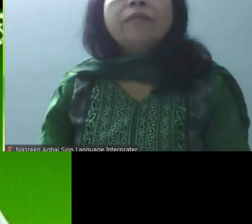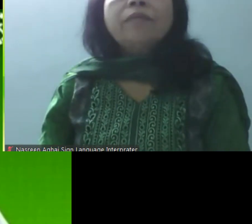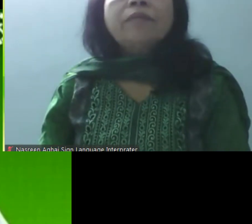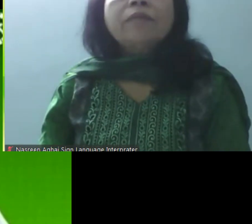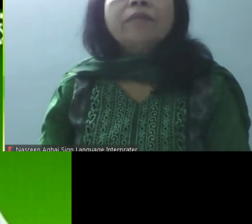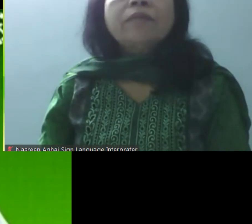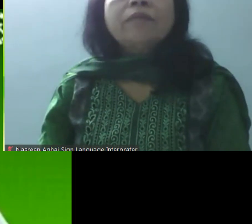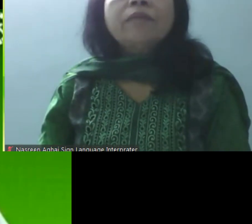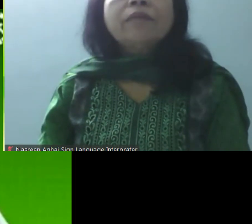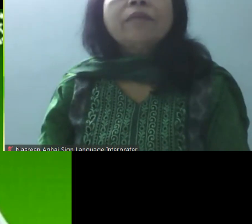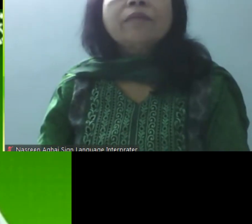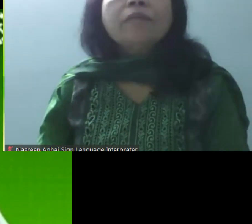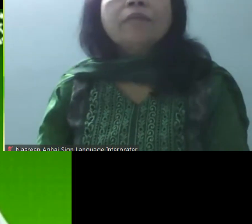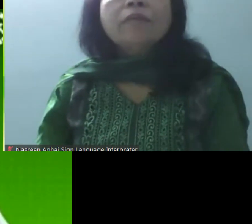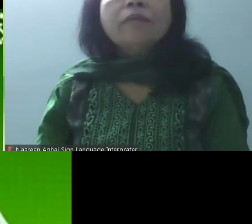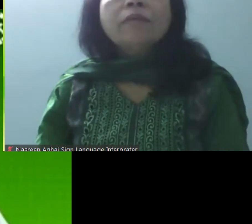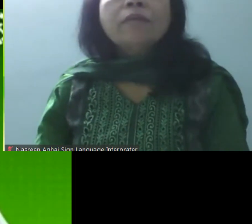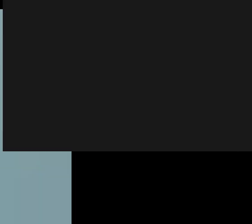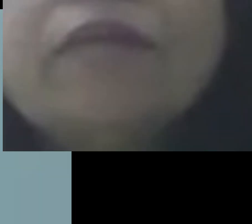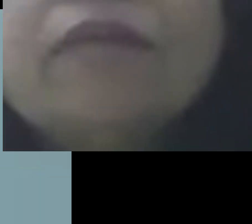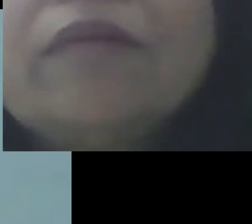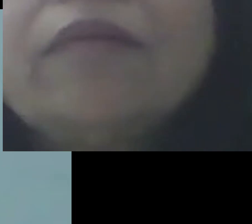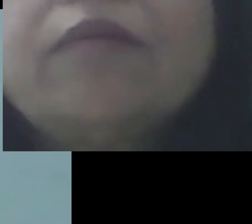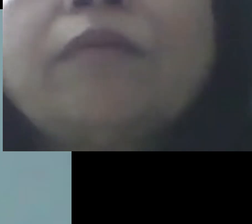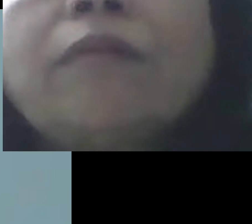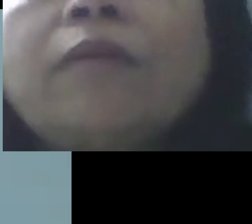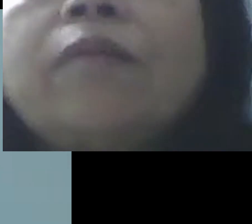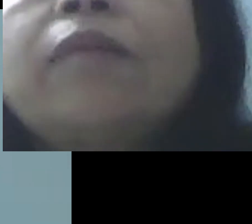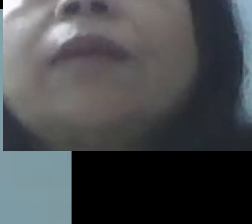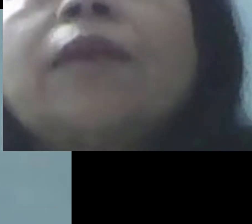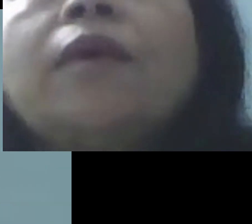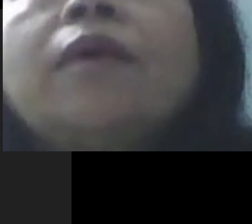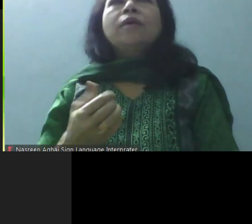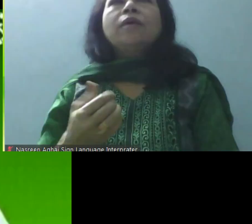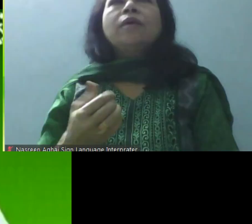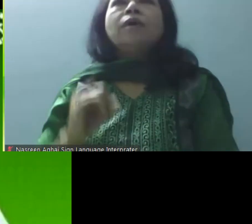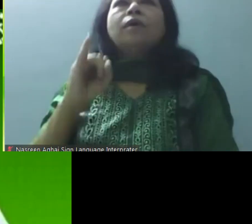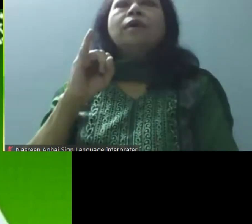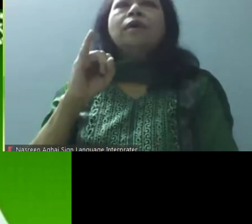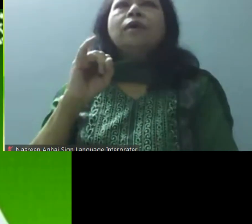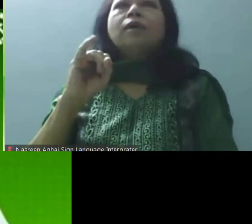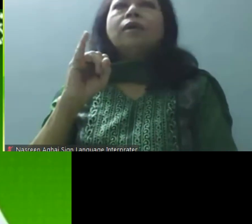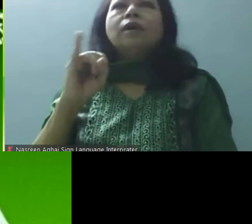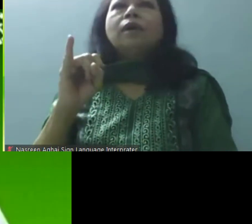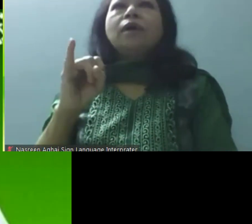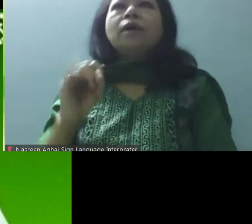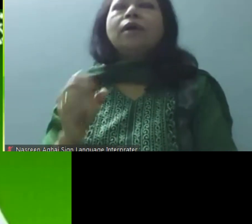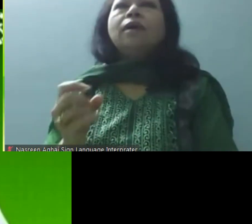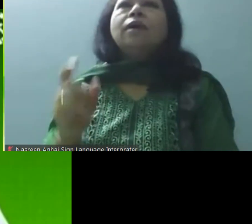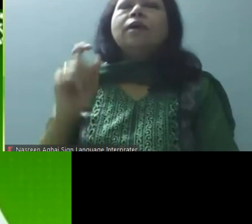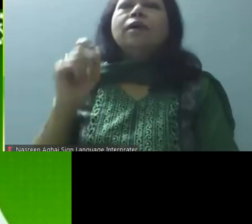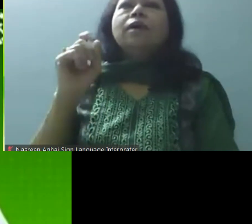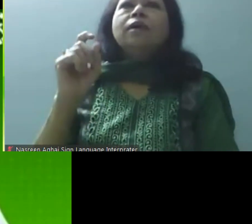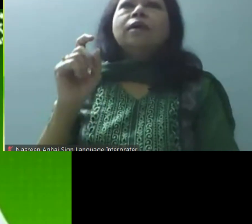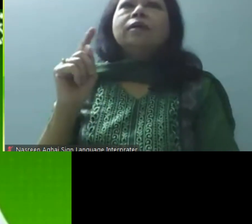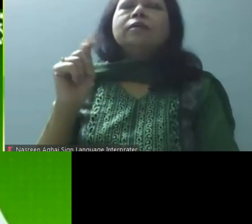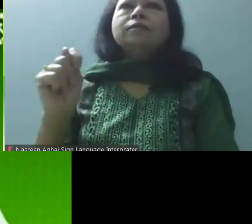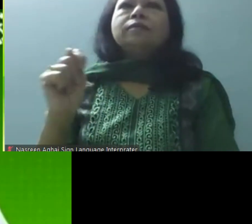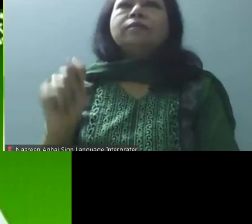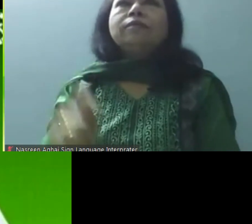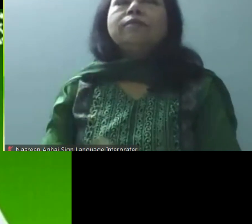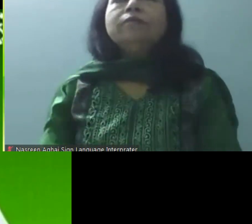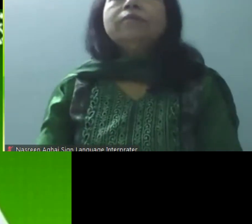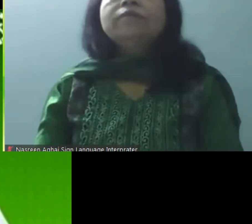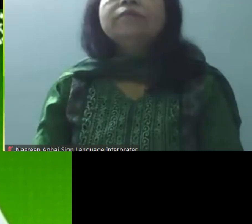my experience with the IT, and especially as a having